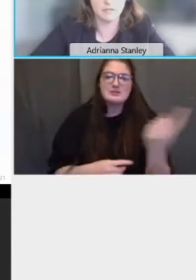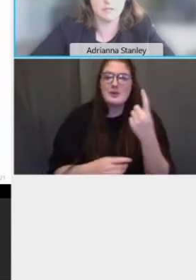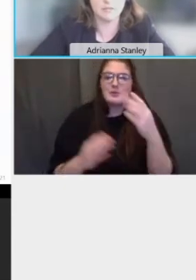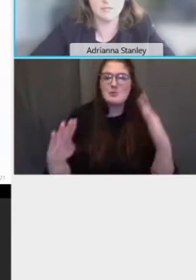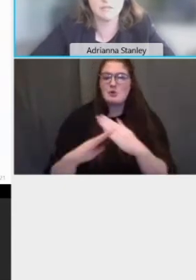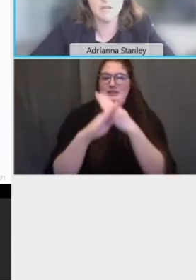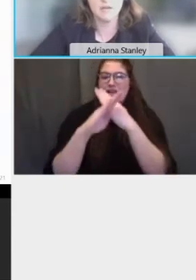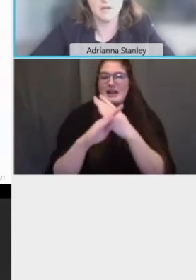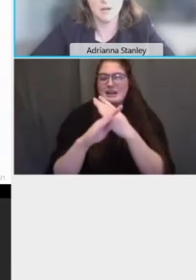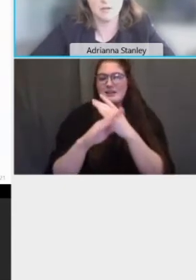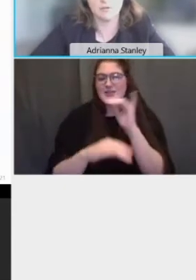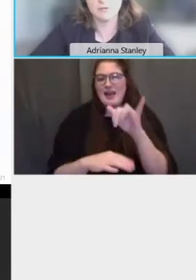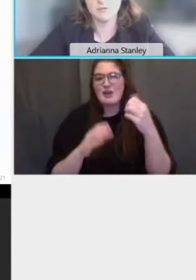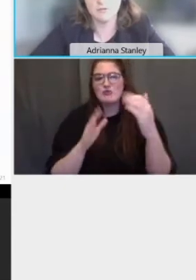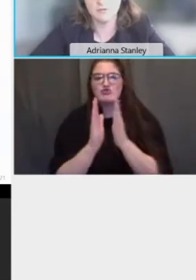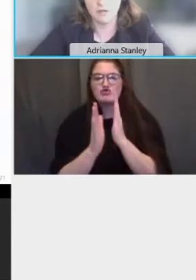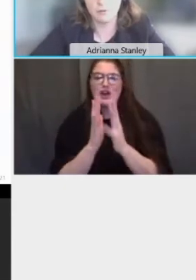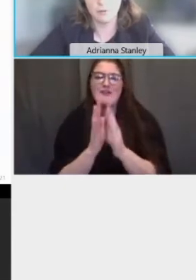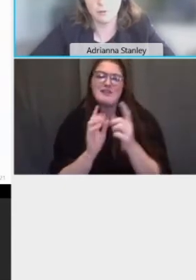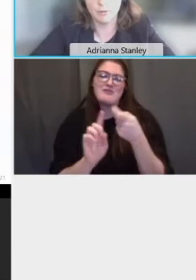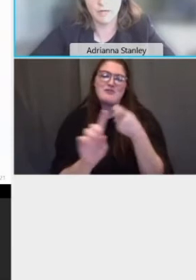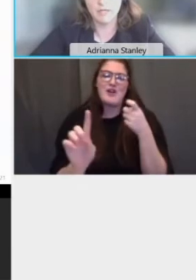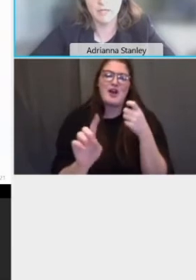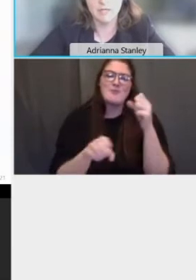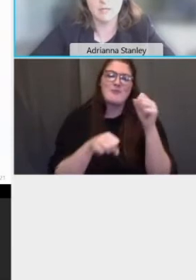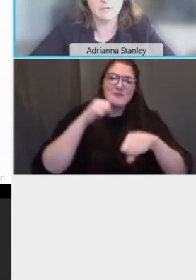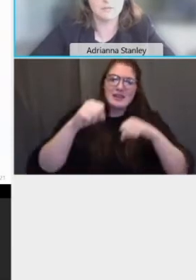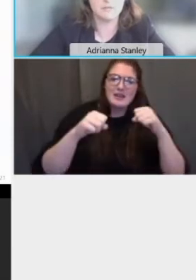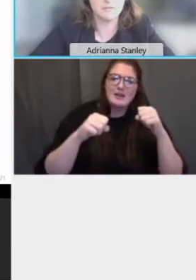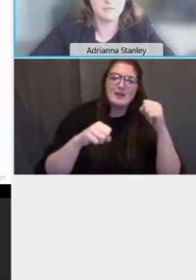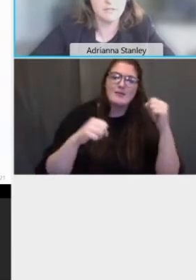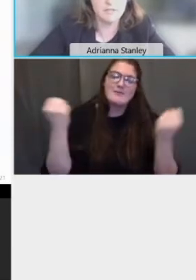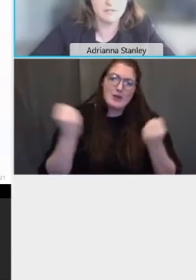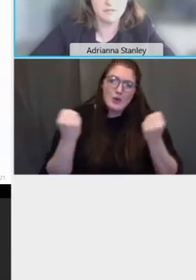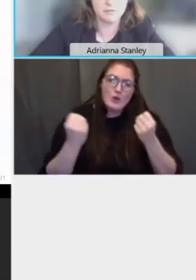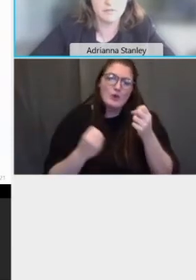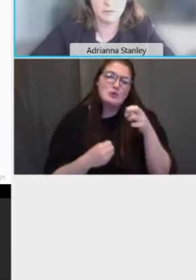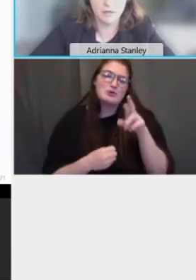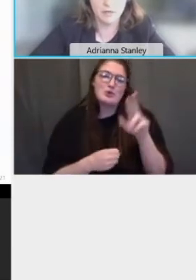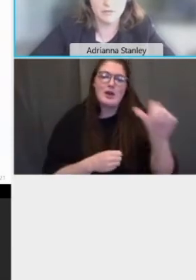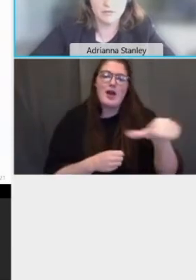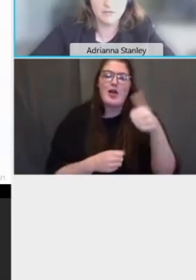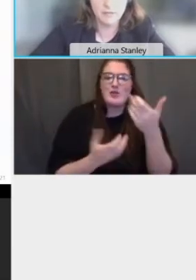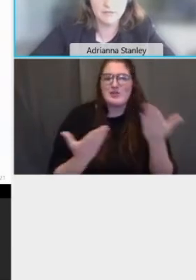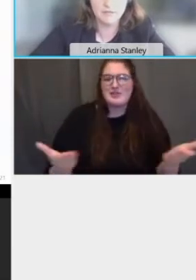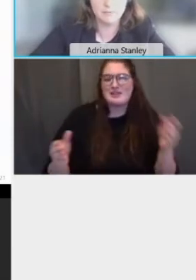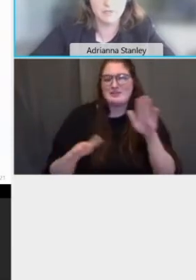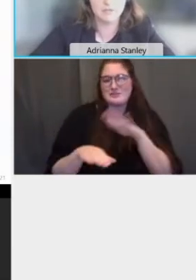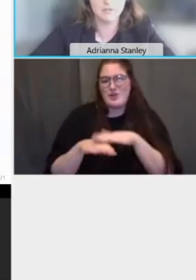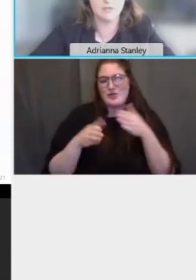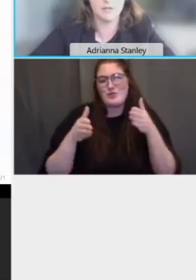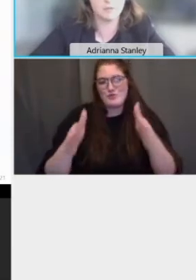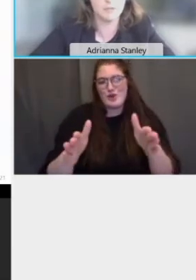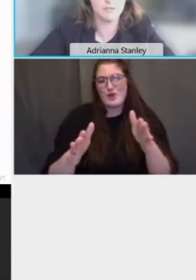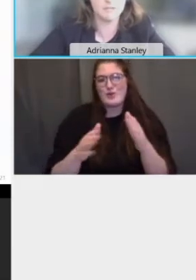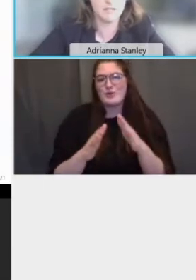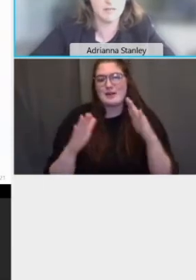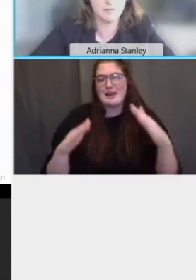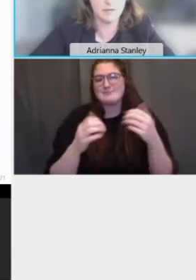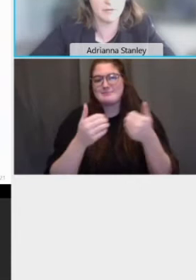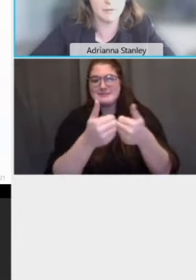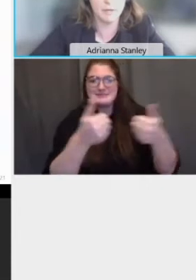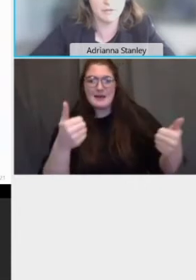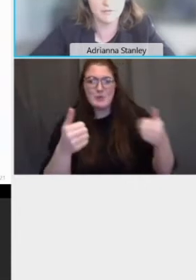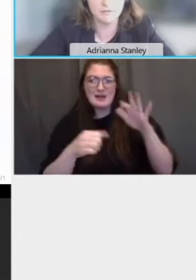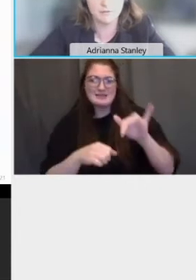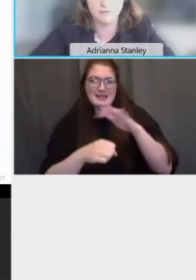from vehicles and other uses on the roadway. It clearly delineates what's going on in the space, and it makes sure that everybody's